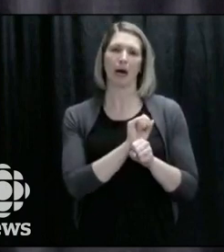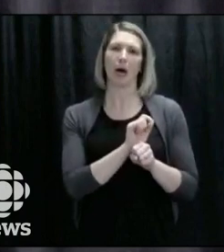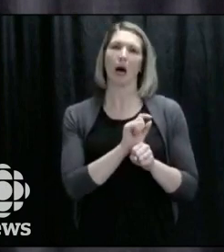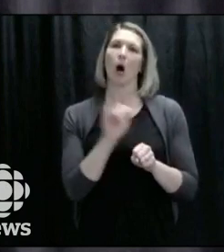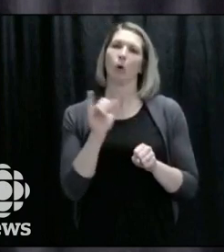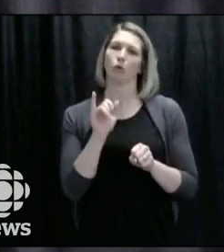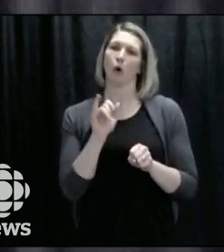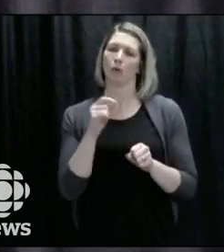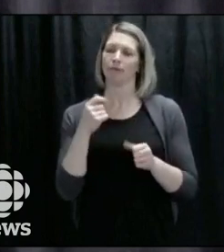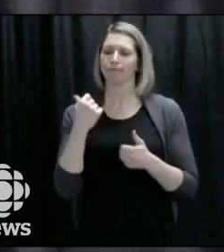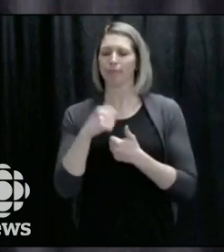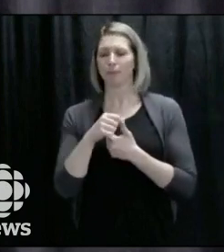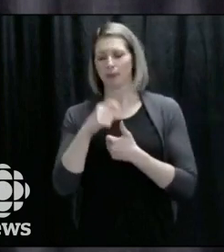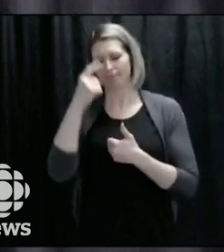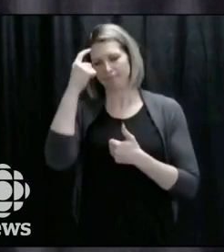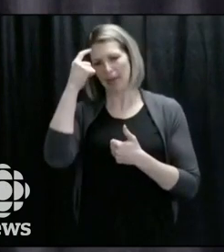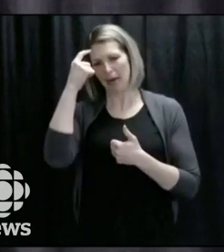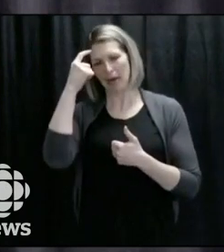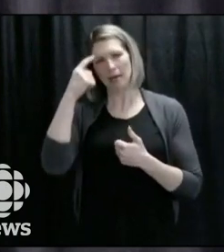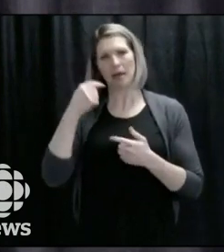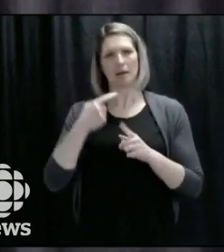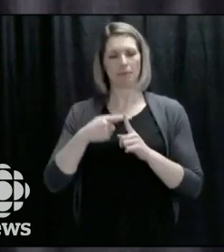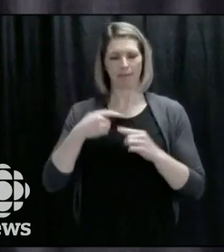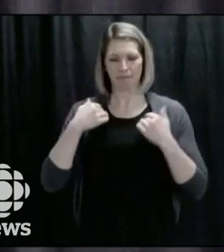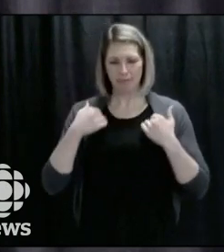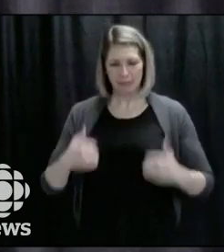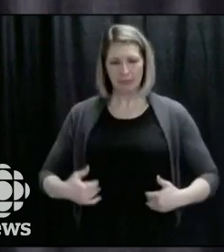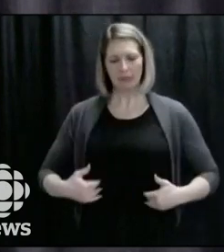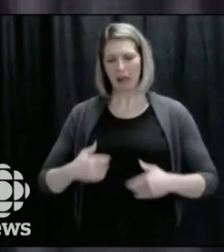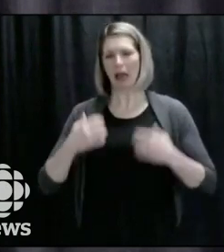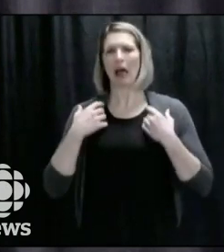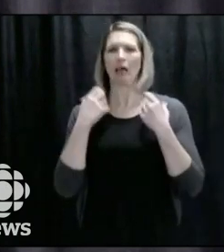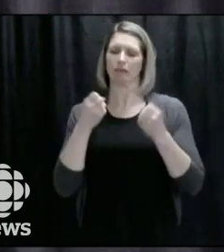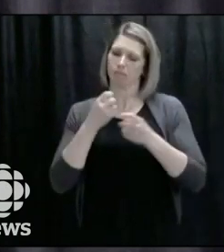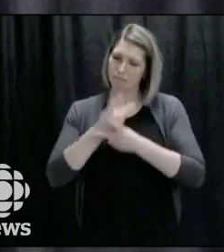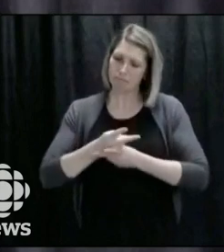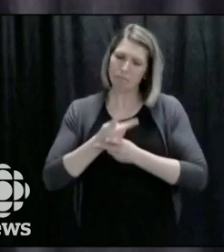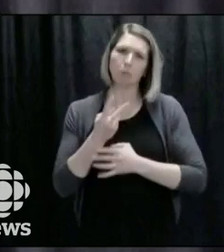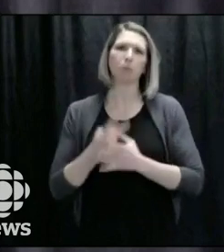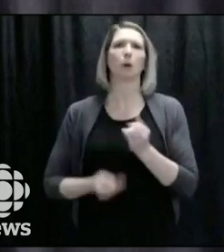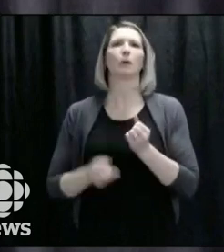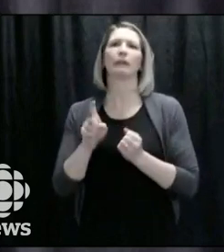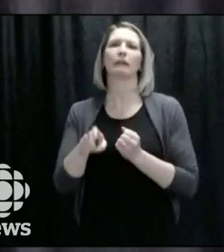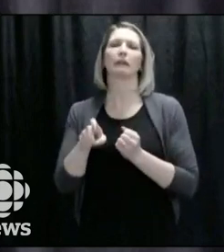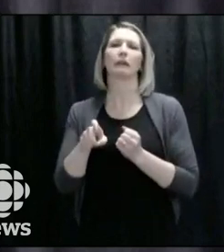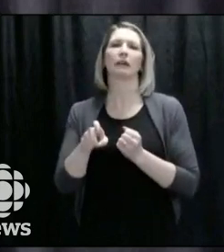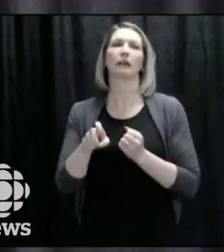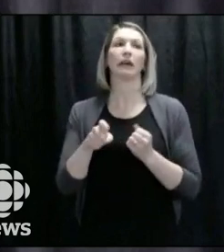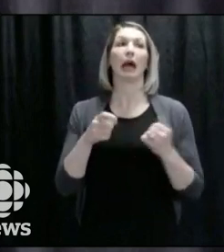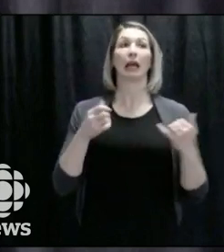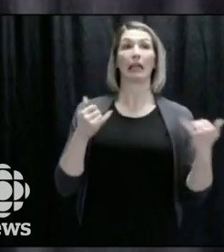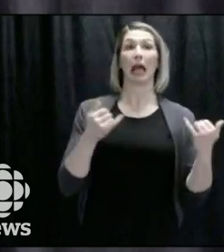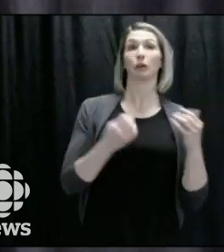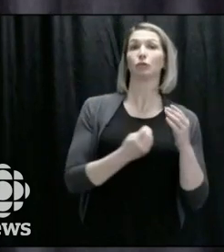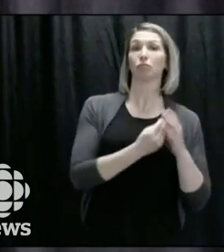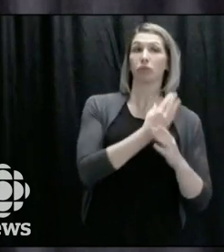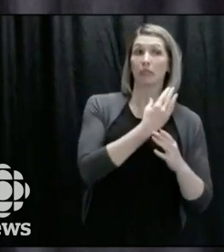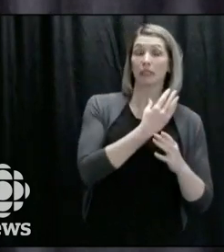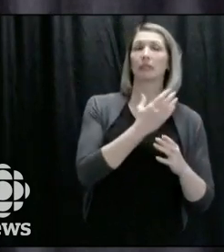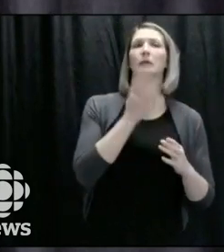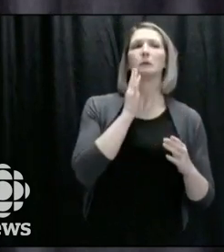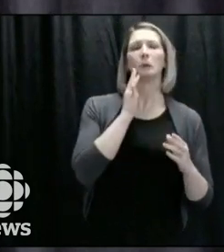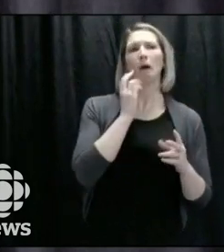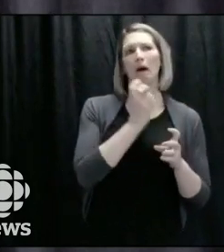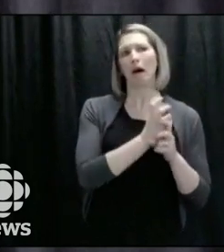is definitely not our typical spring, the days are longer and the weather is improving. If you are not in self-isolation or